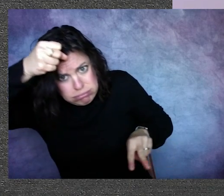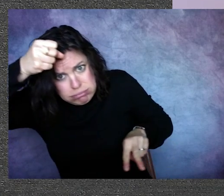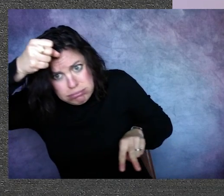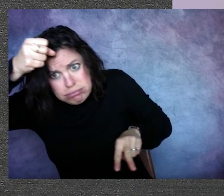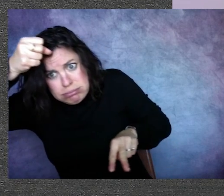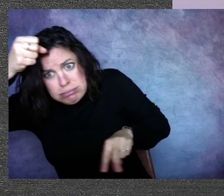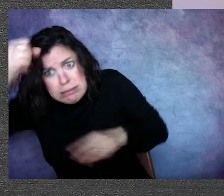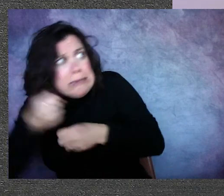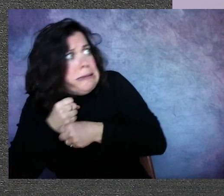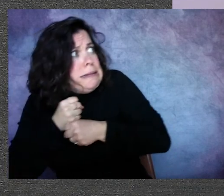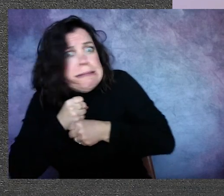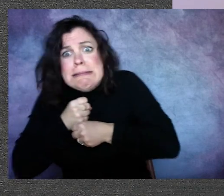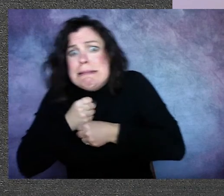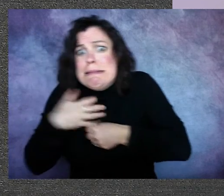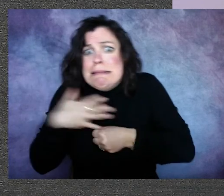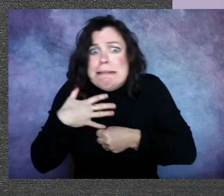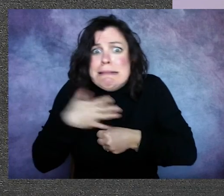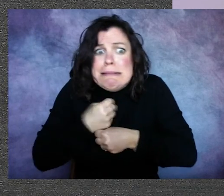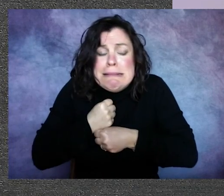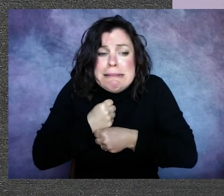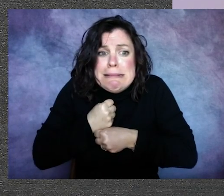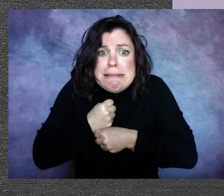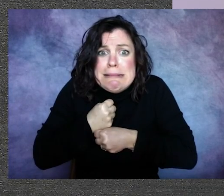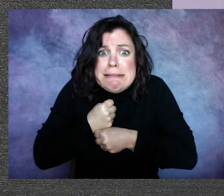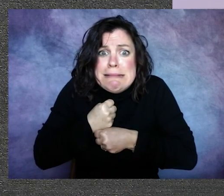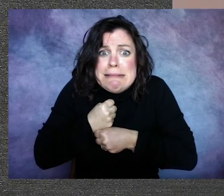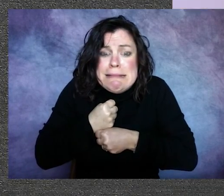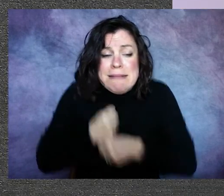held on very tight.